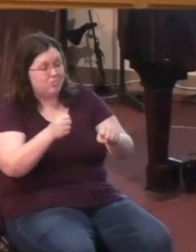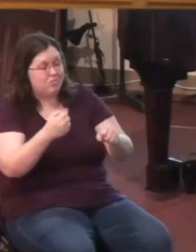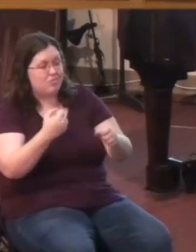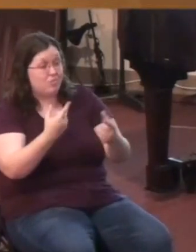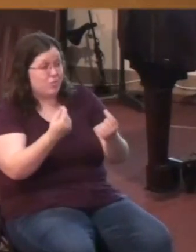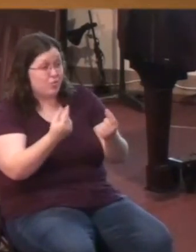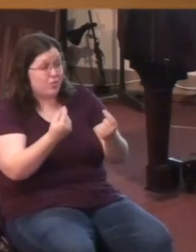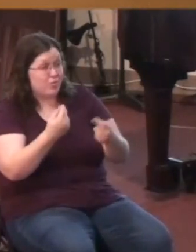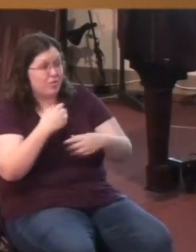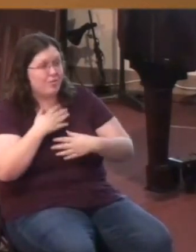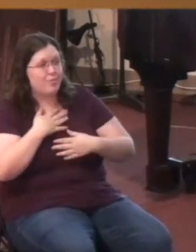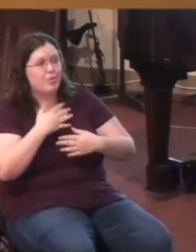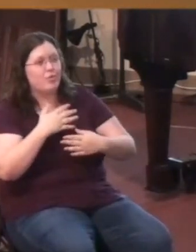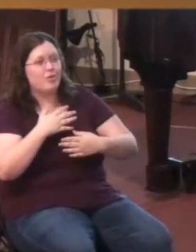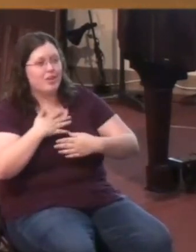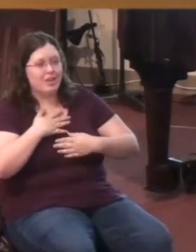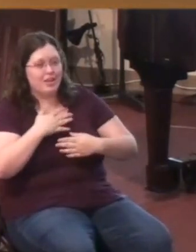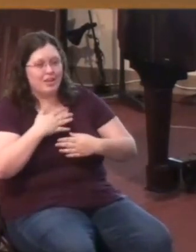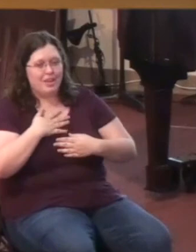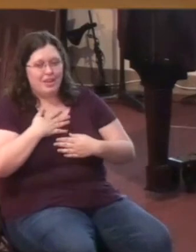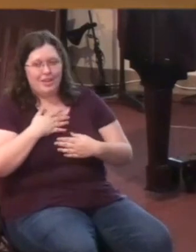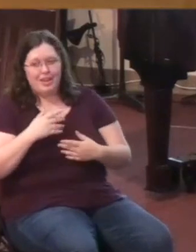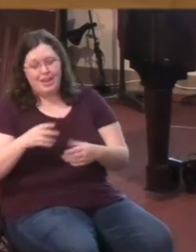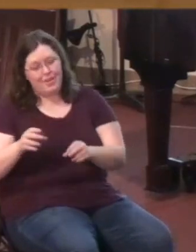breathe. You can speak. It's okay.